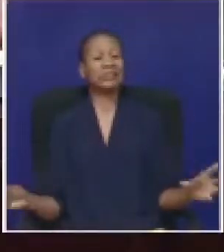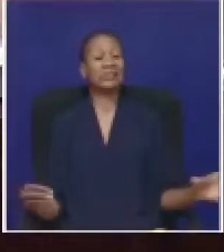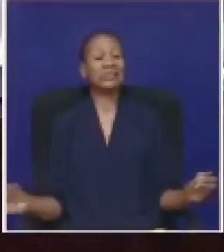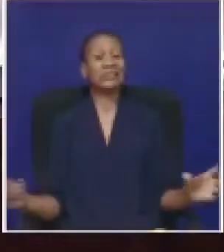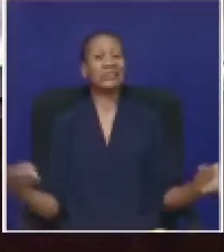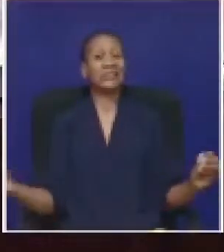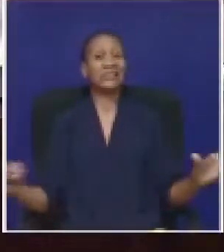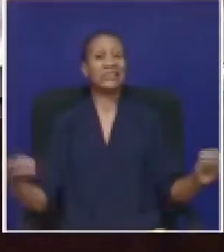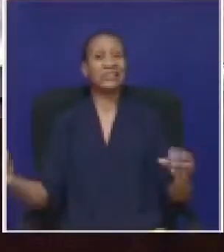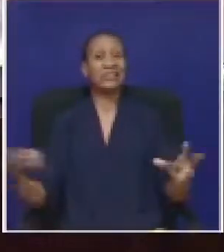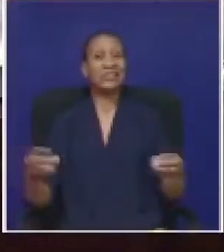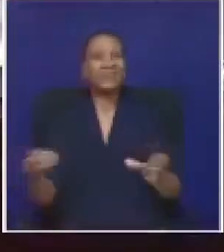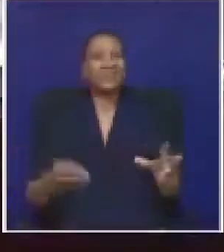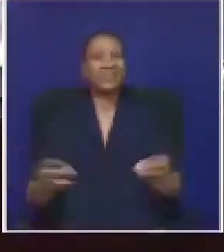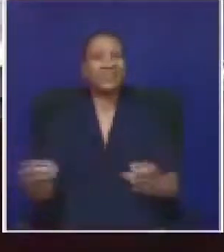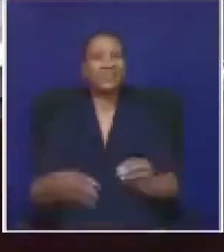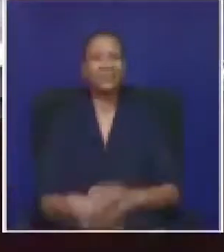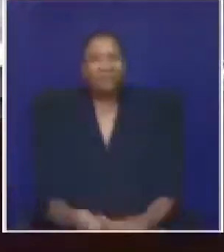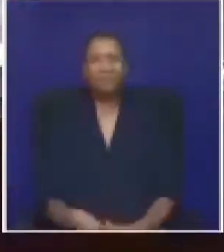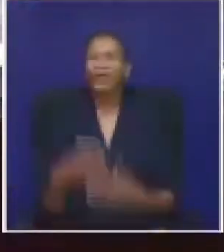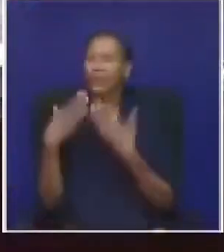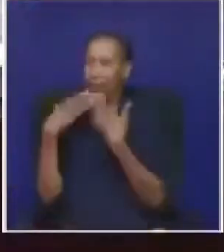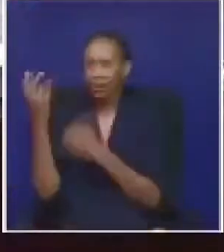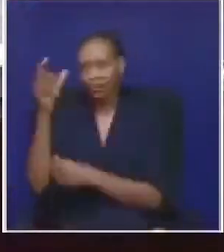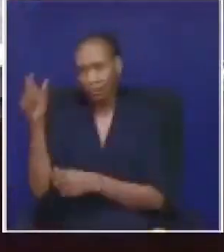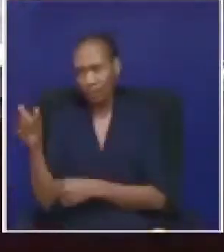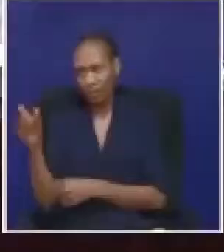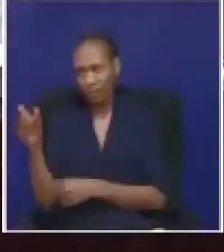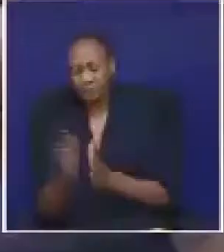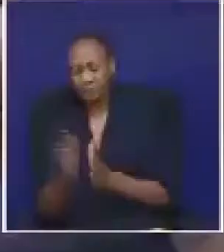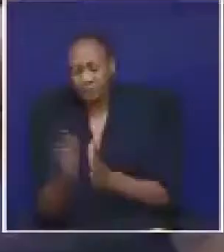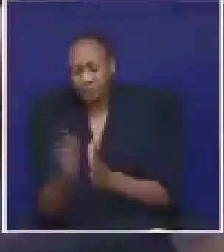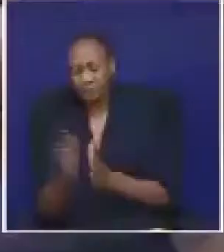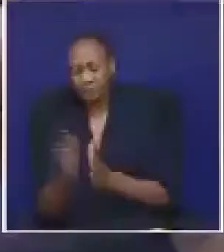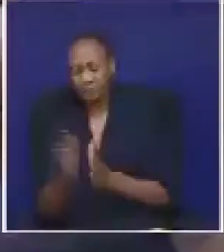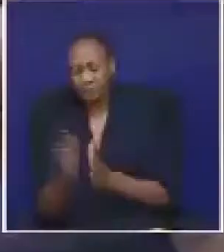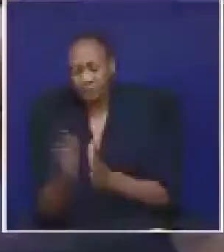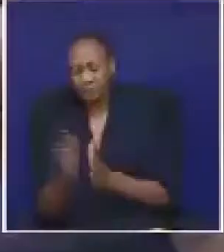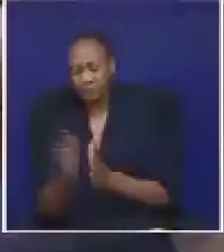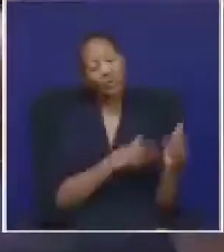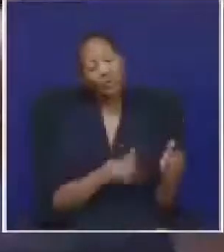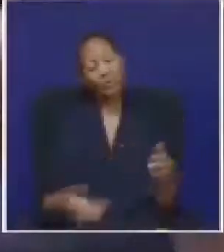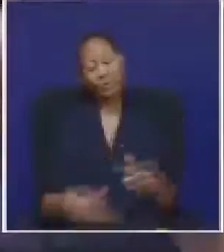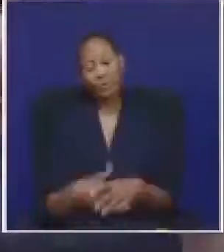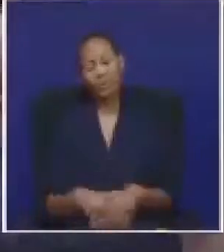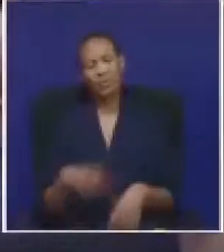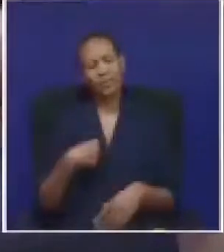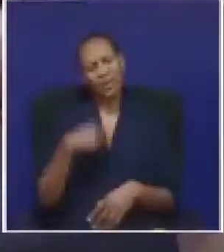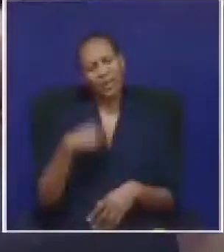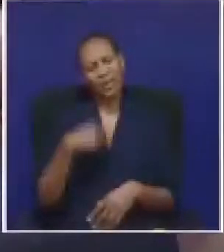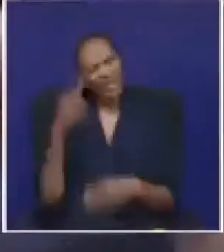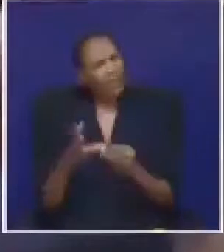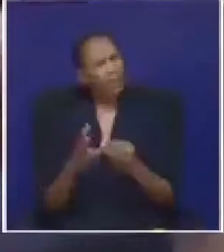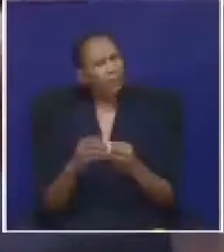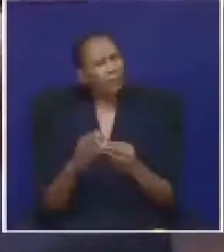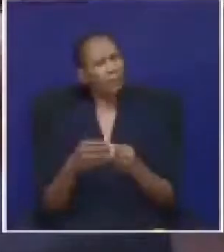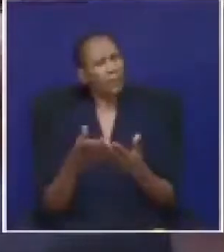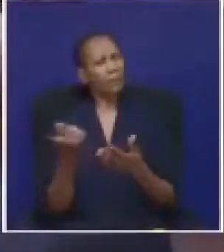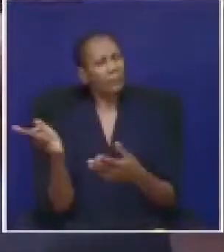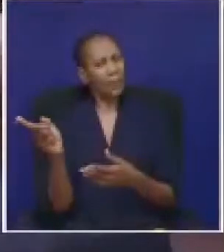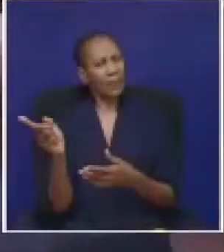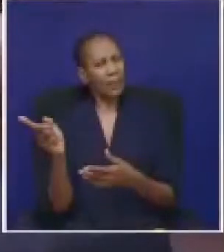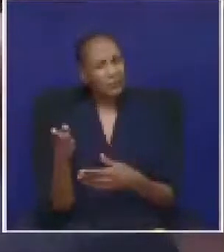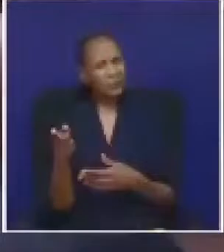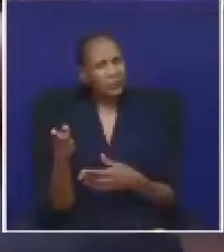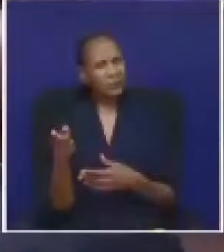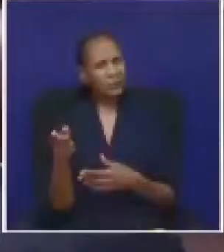Order. Thank you, Honorable Speaker. Thank you, Honorable Deputy President. I think members have a takeaway